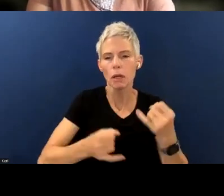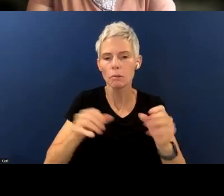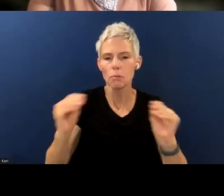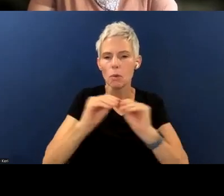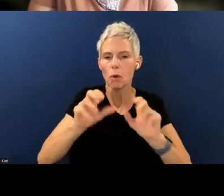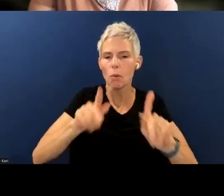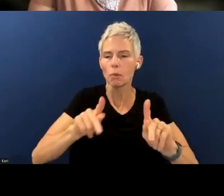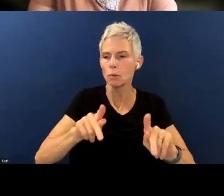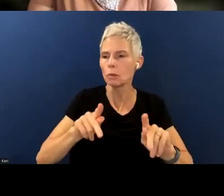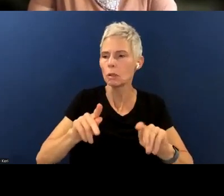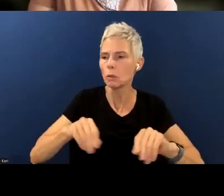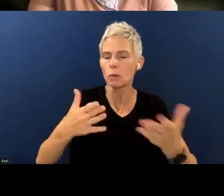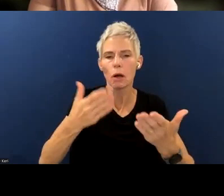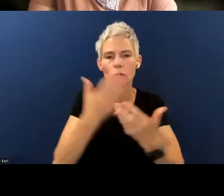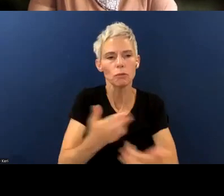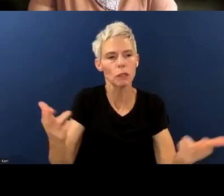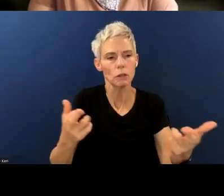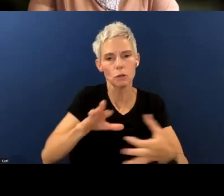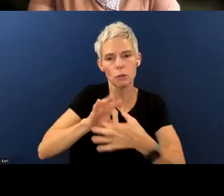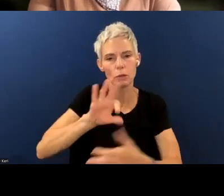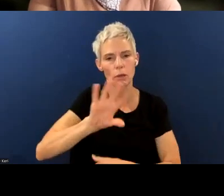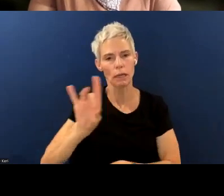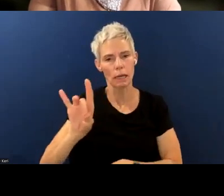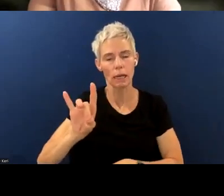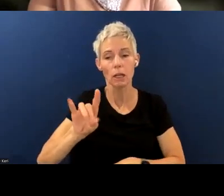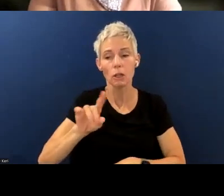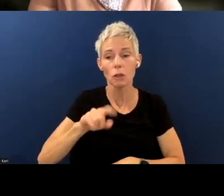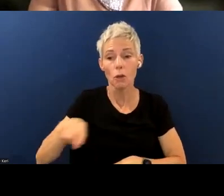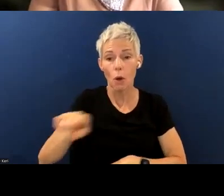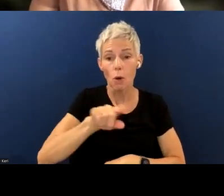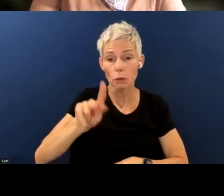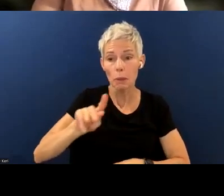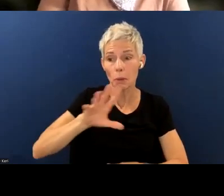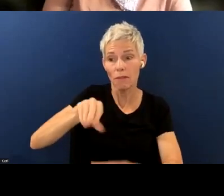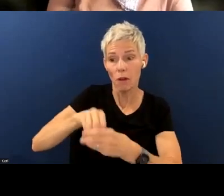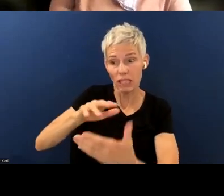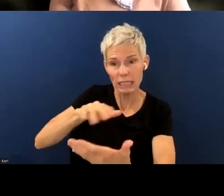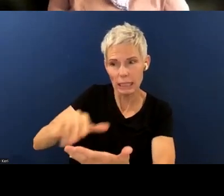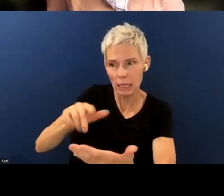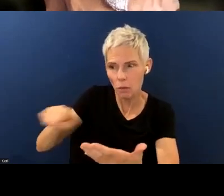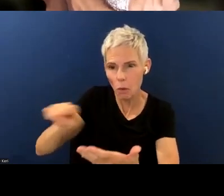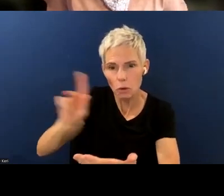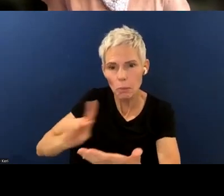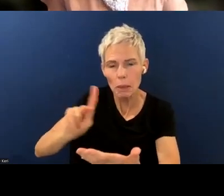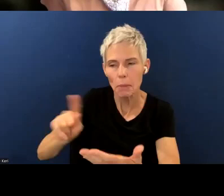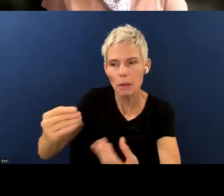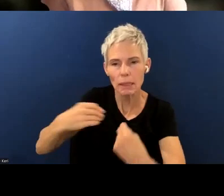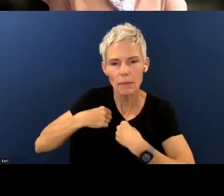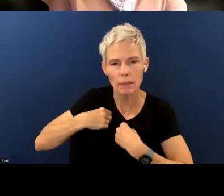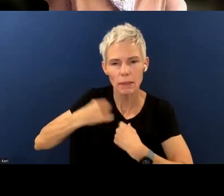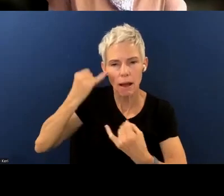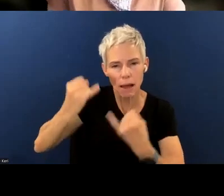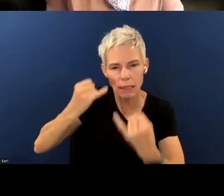about 988, and our study participants gave us clues about what they're seeking. So things like who to contact and